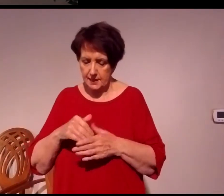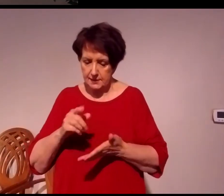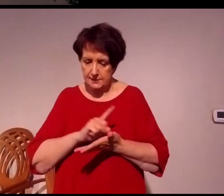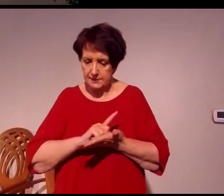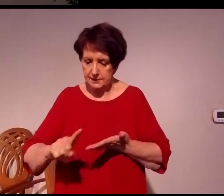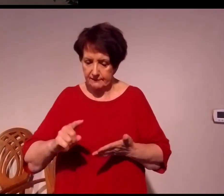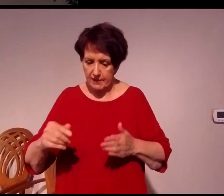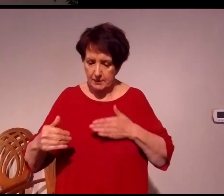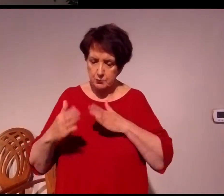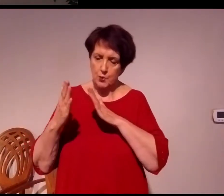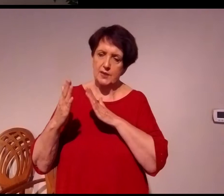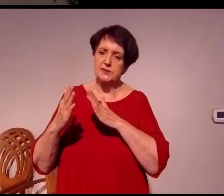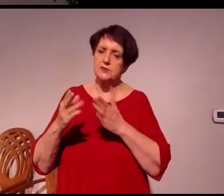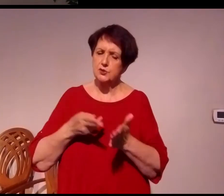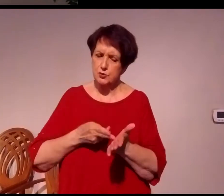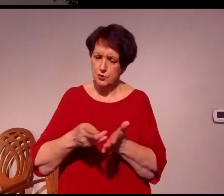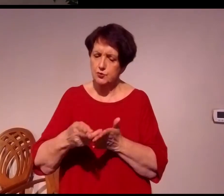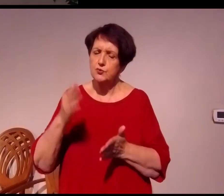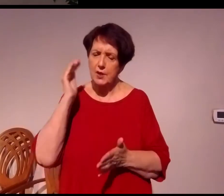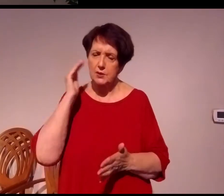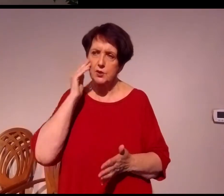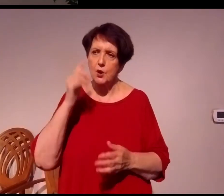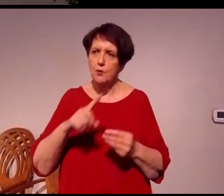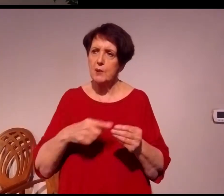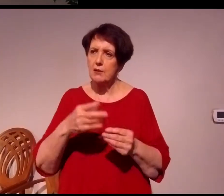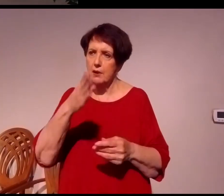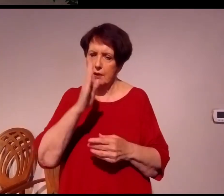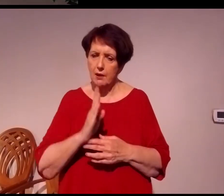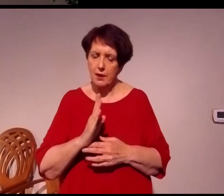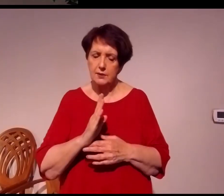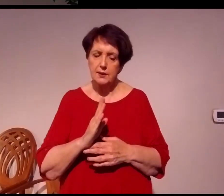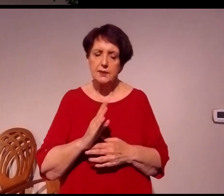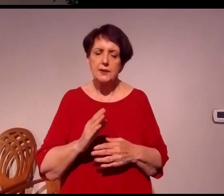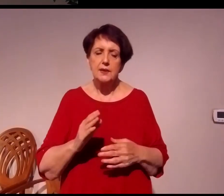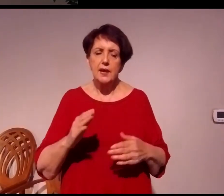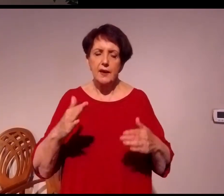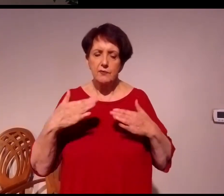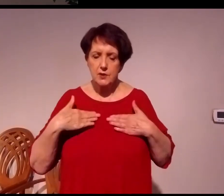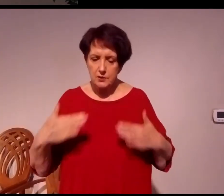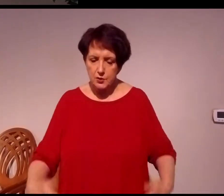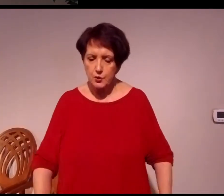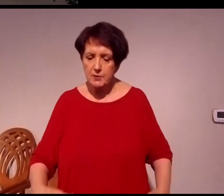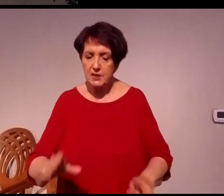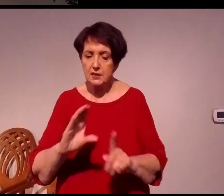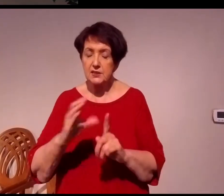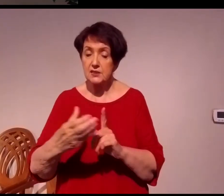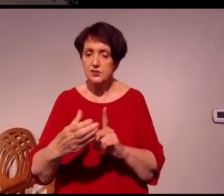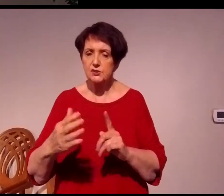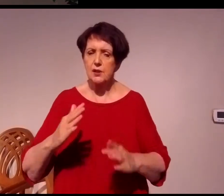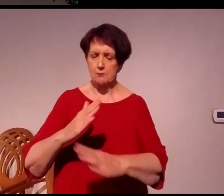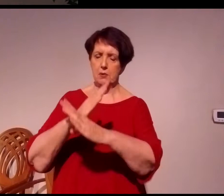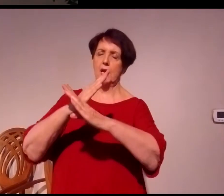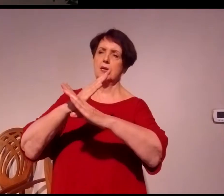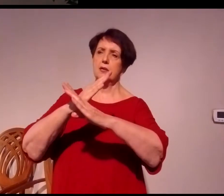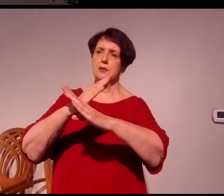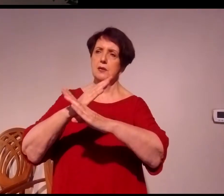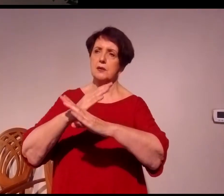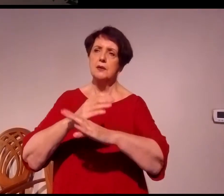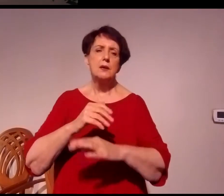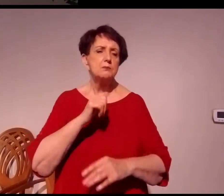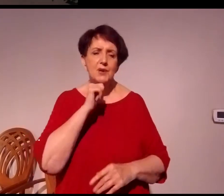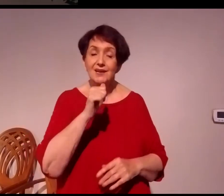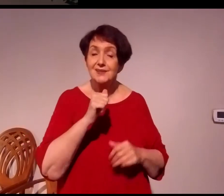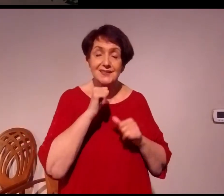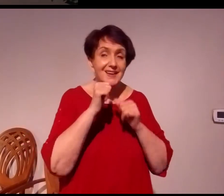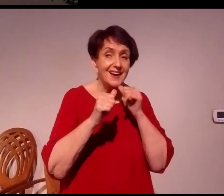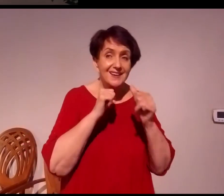about God, and I'm not letting the human condition in. It's not that I'm denying it. It's not that